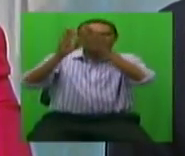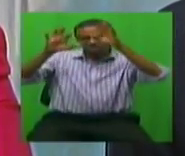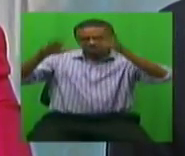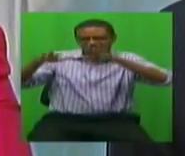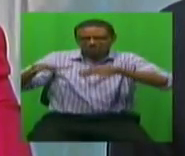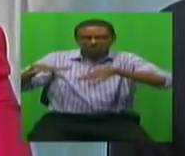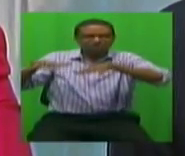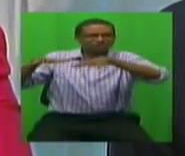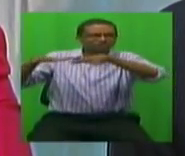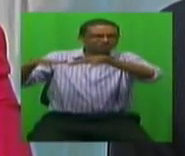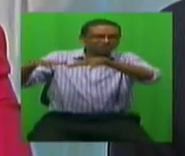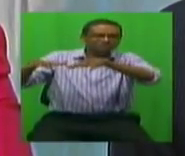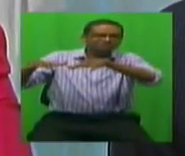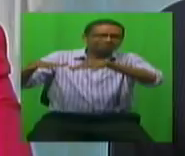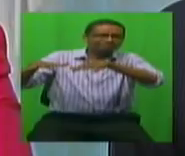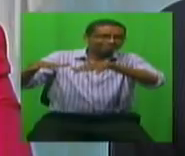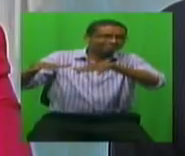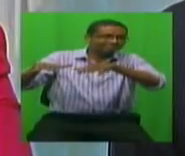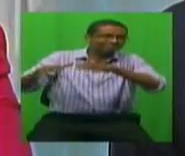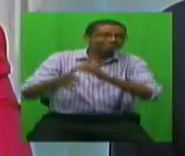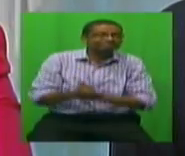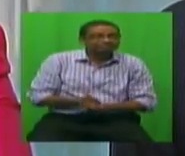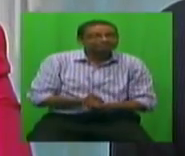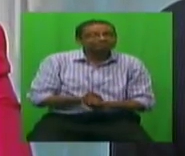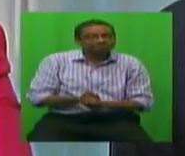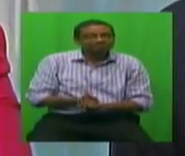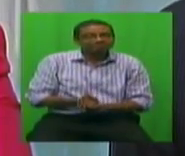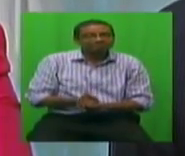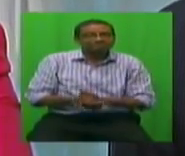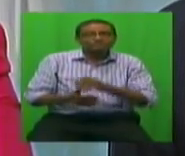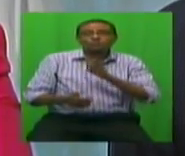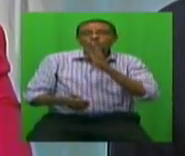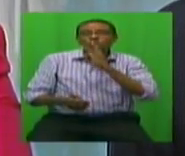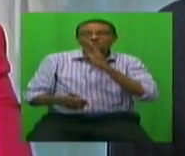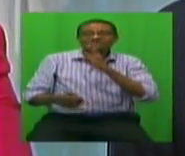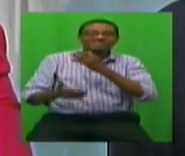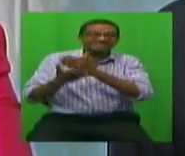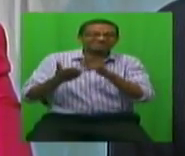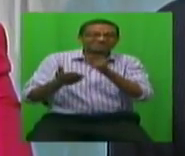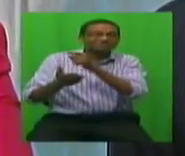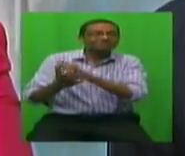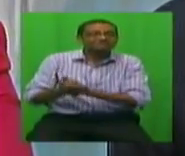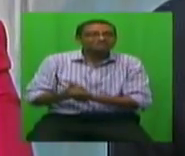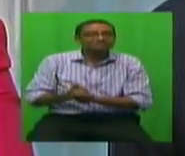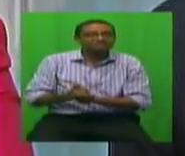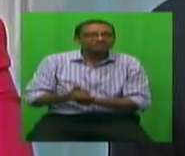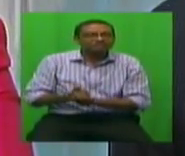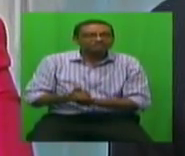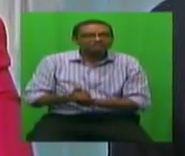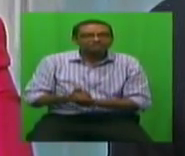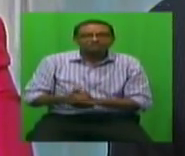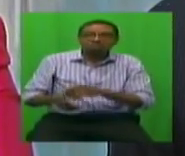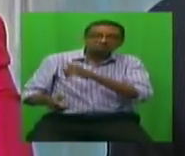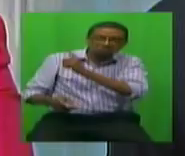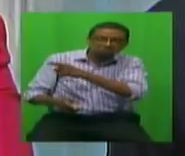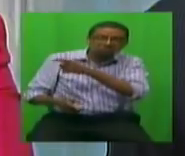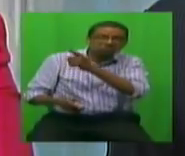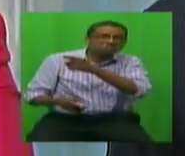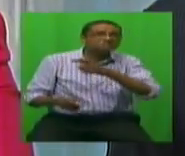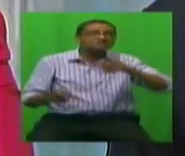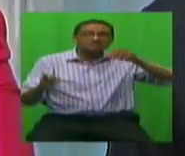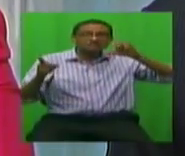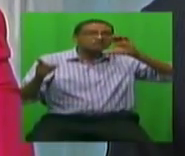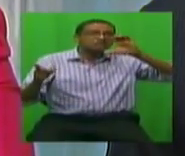residing on the compound of some of these schools. The Asja Ladies ECCE Center, the